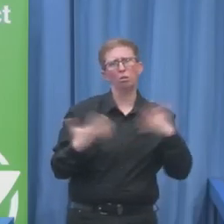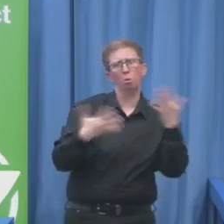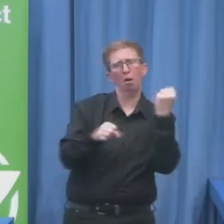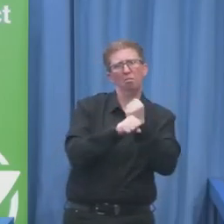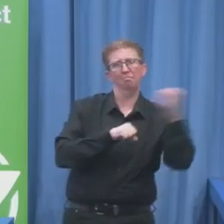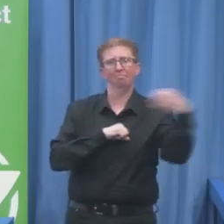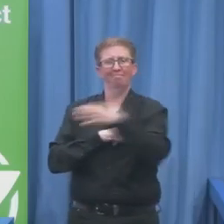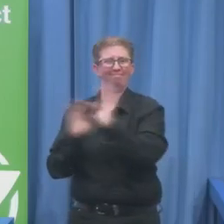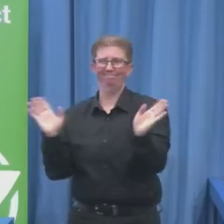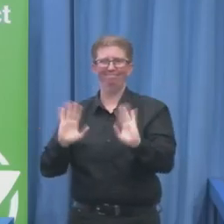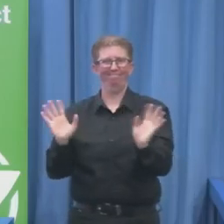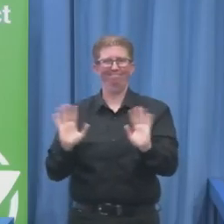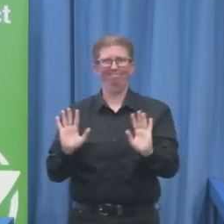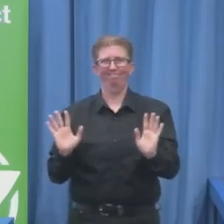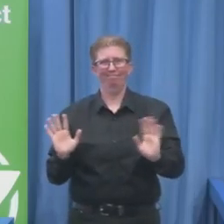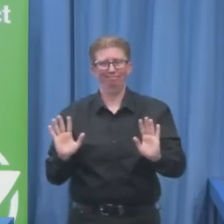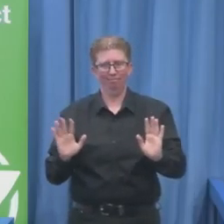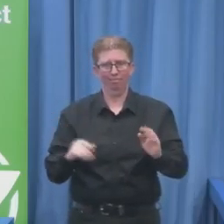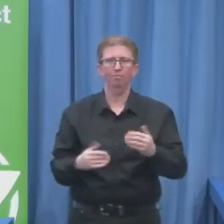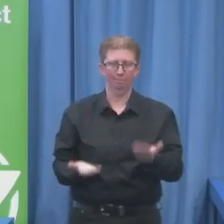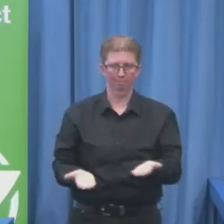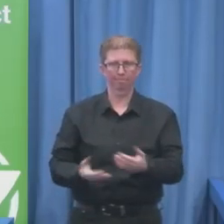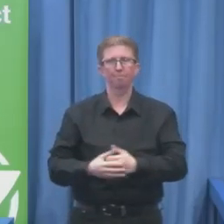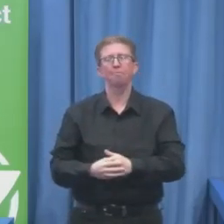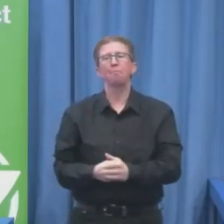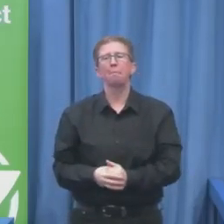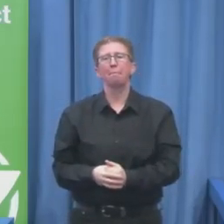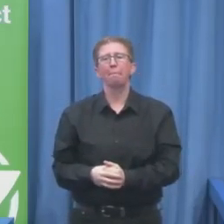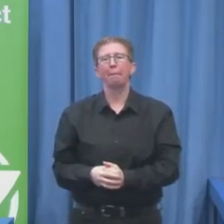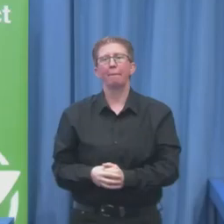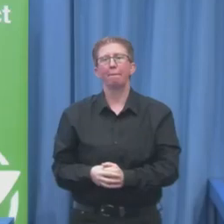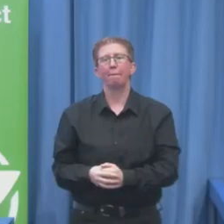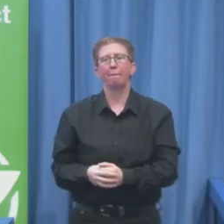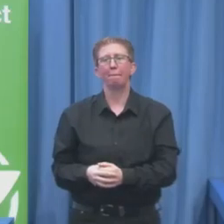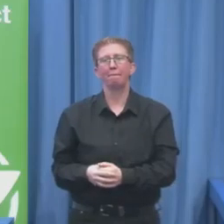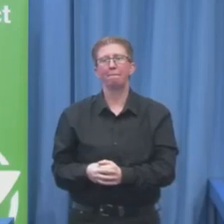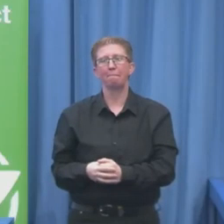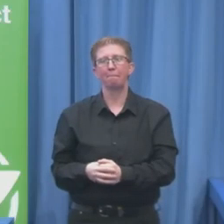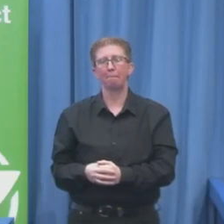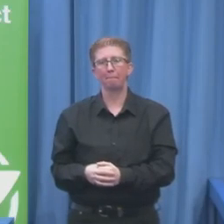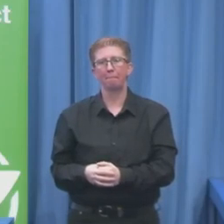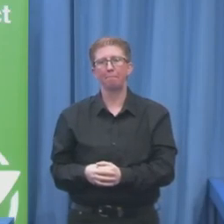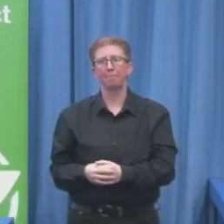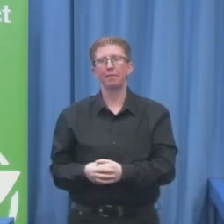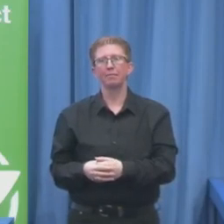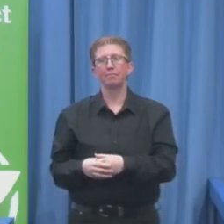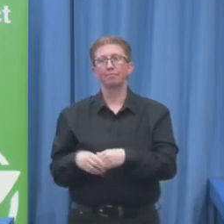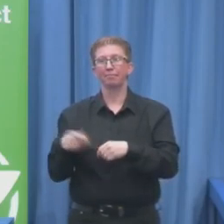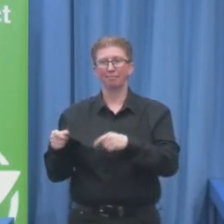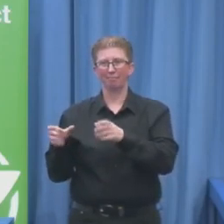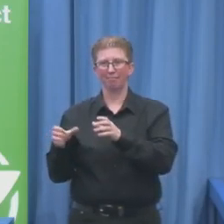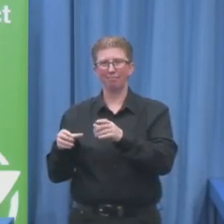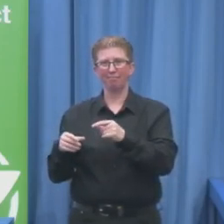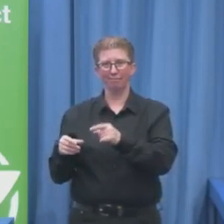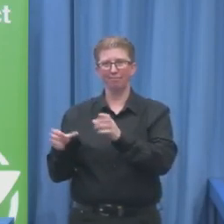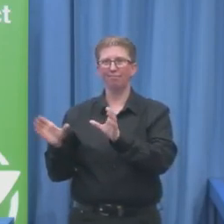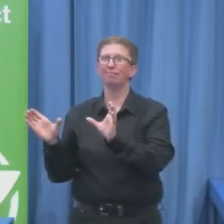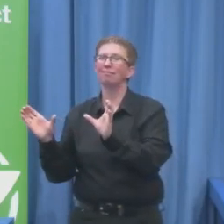collective payment and to own social insurance.